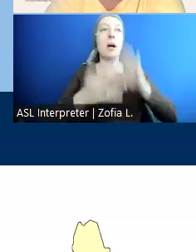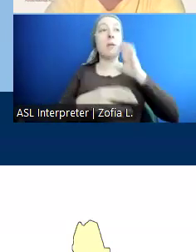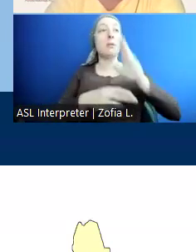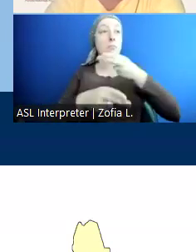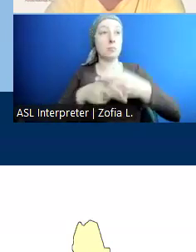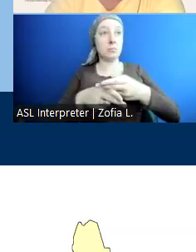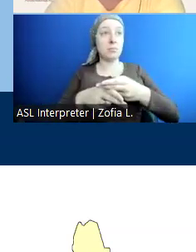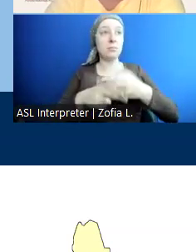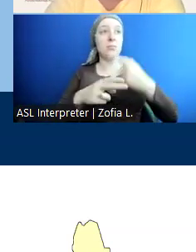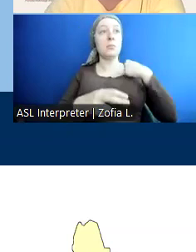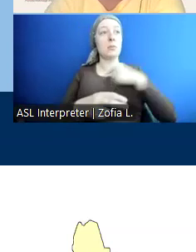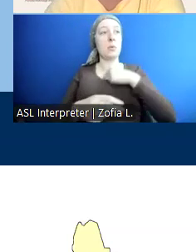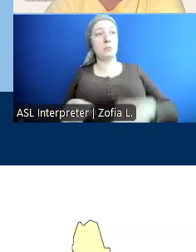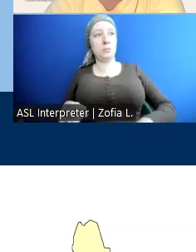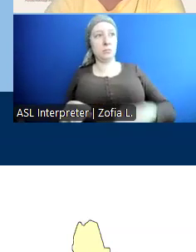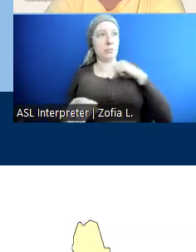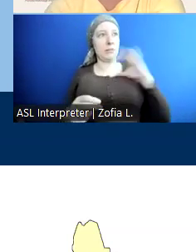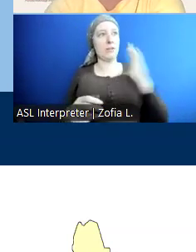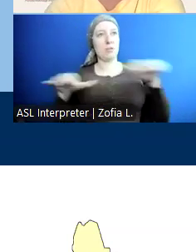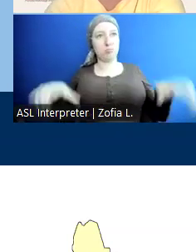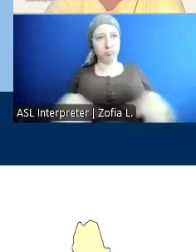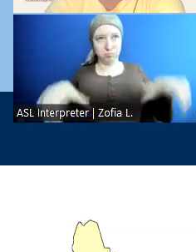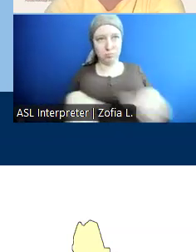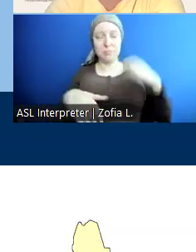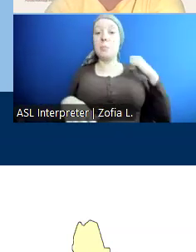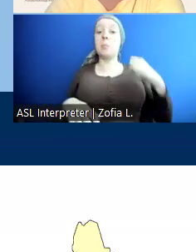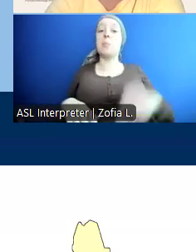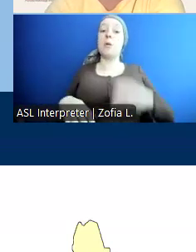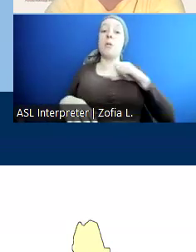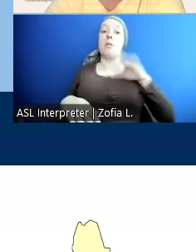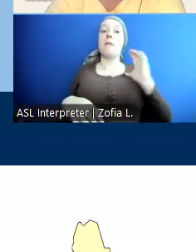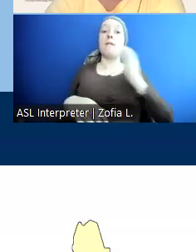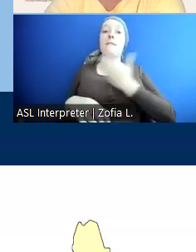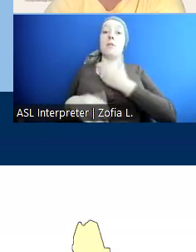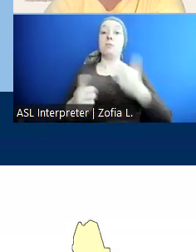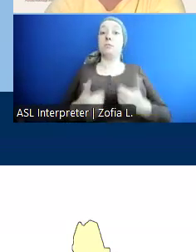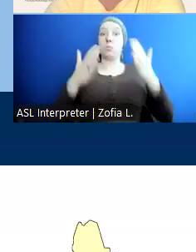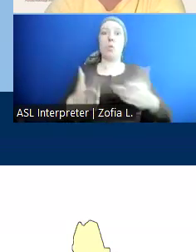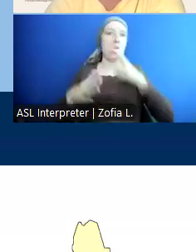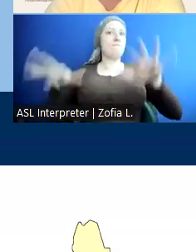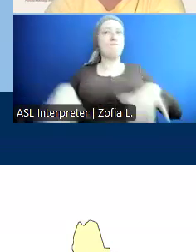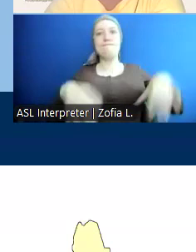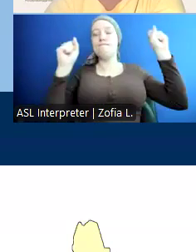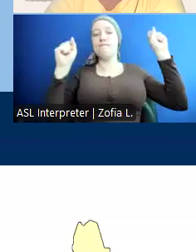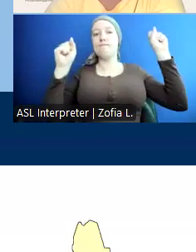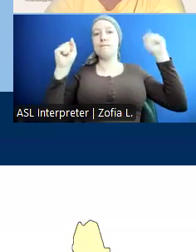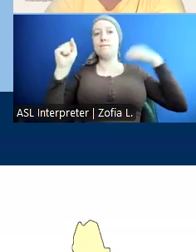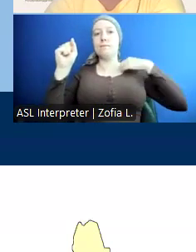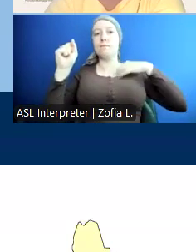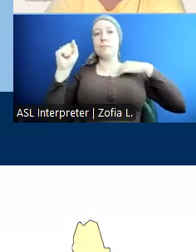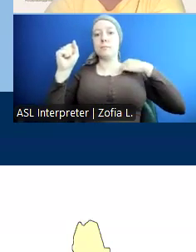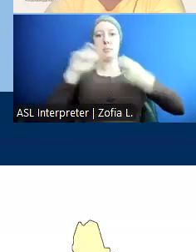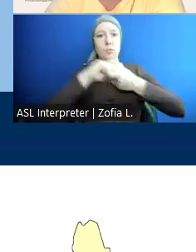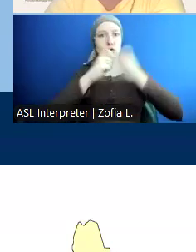we are proud of the movement. We are proud of the survivors who are taking the lead in making these this